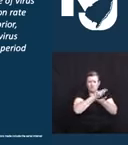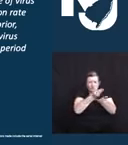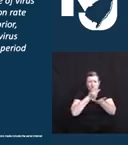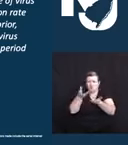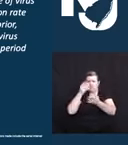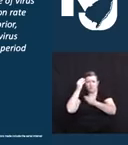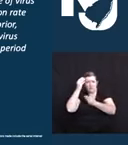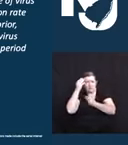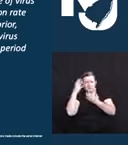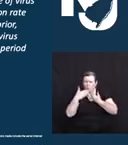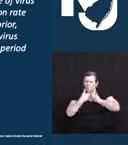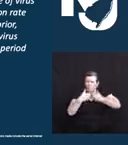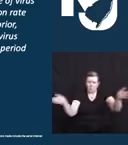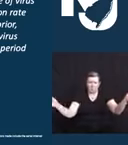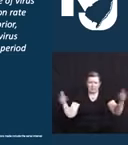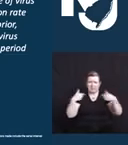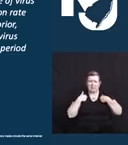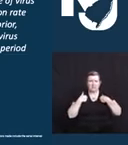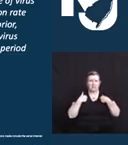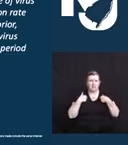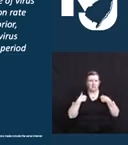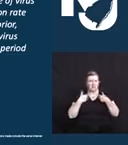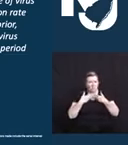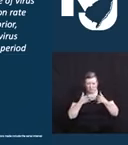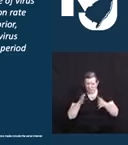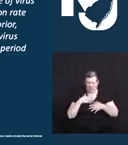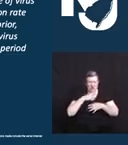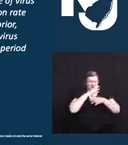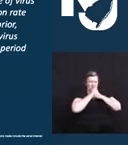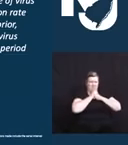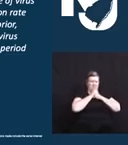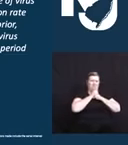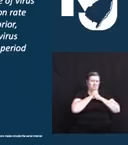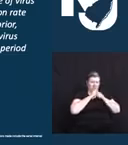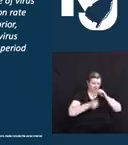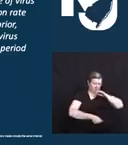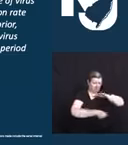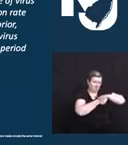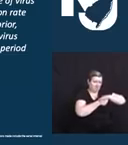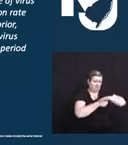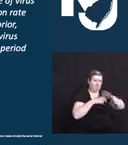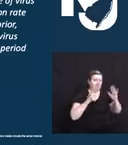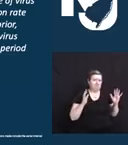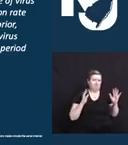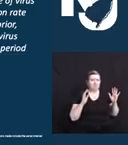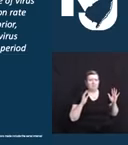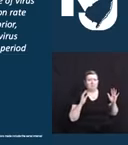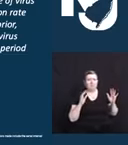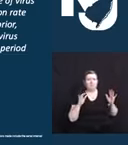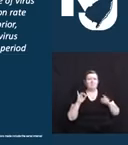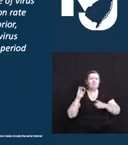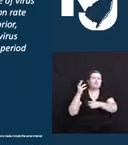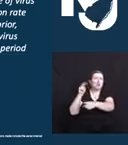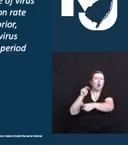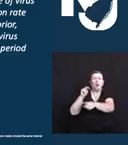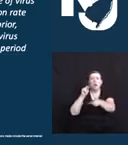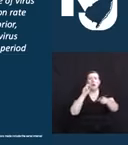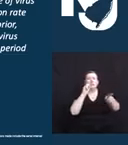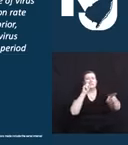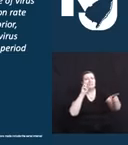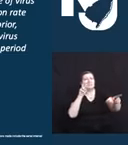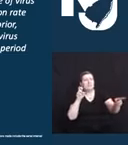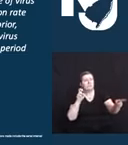book. We are an open book. And so whether it's to John or Steve, and I missed what they had said, so this is the first I'm hearing